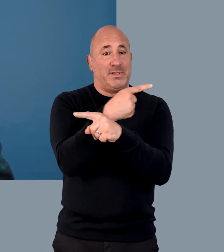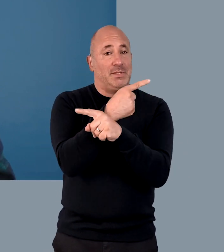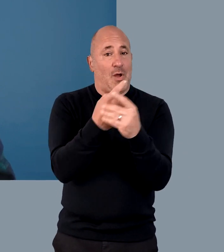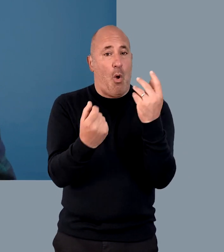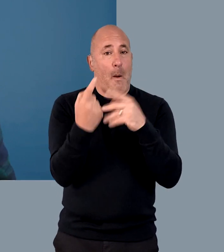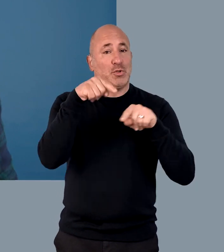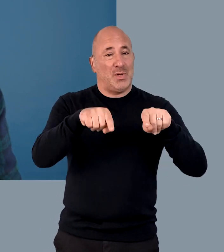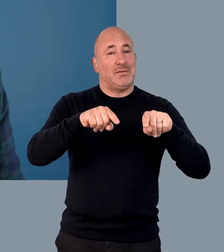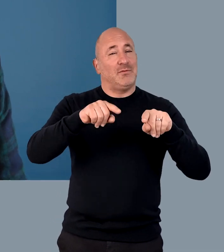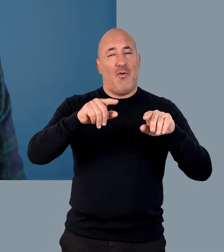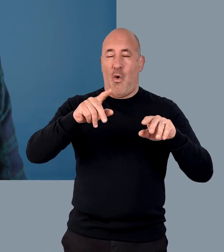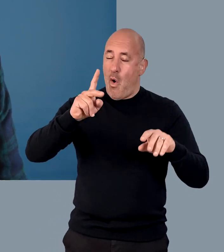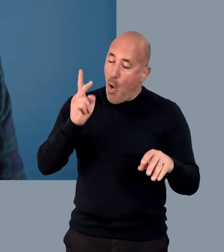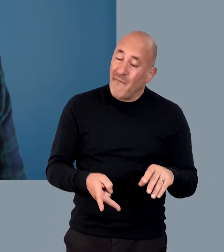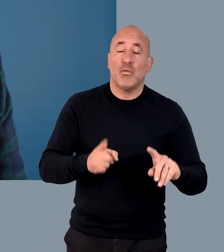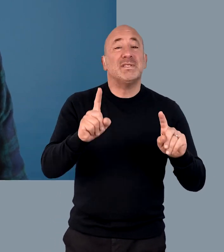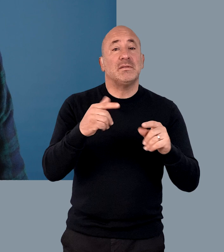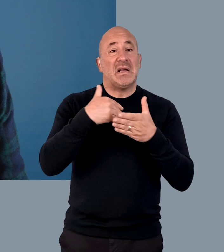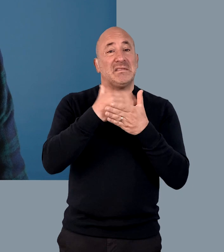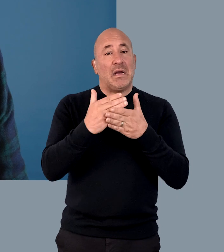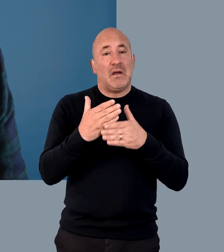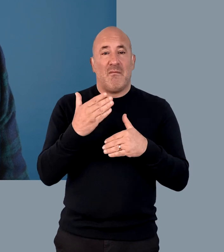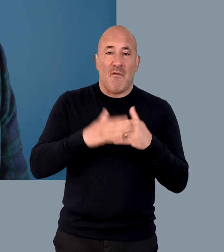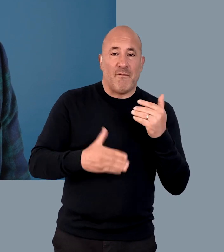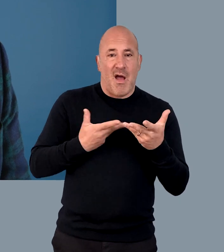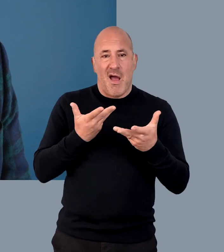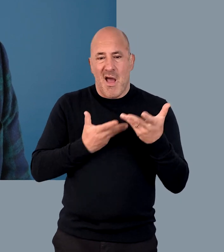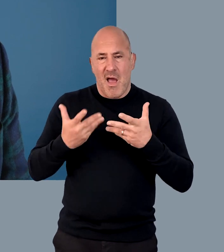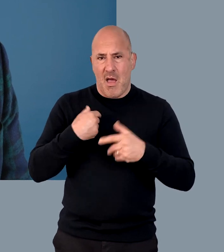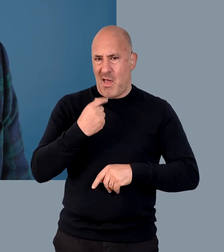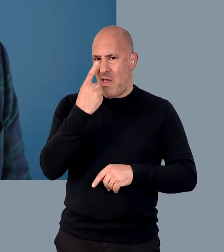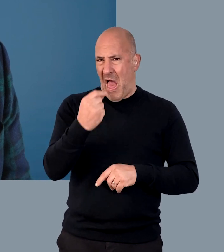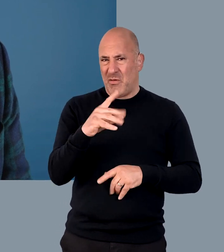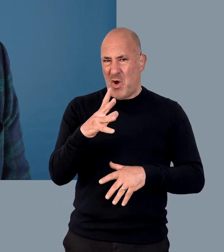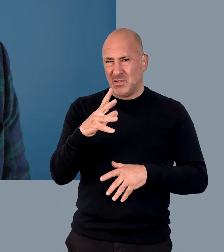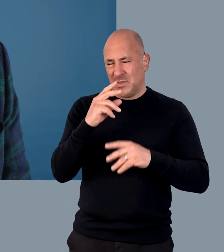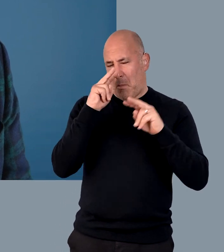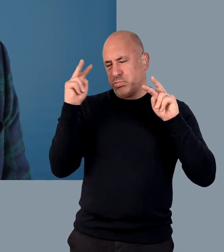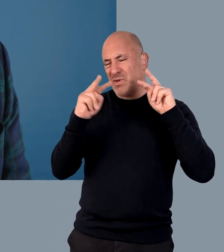biggest missed opportunities often is that I don't think the sector talks about